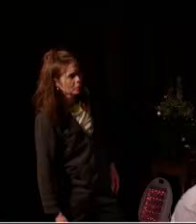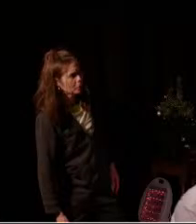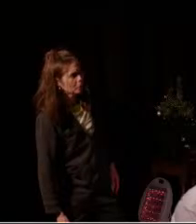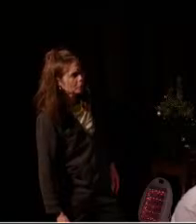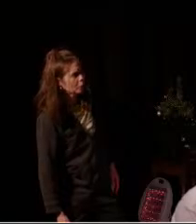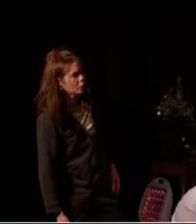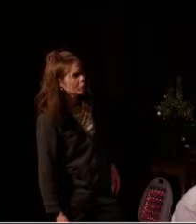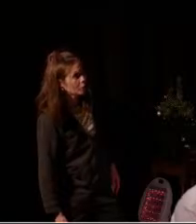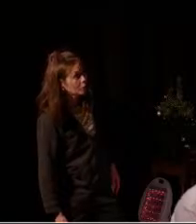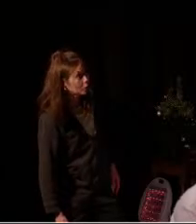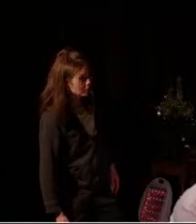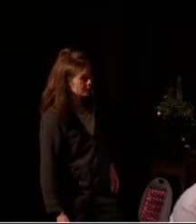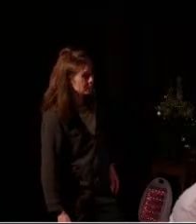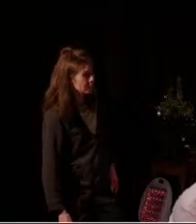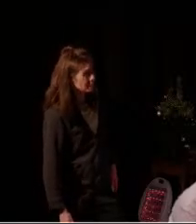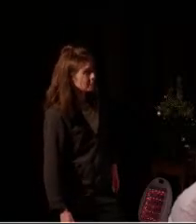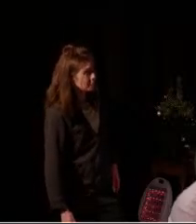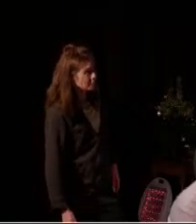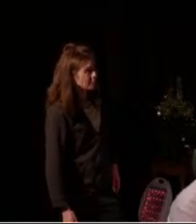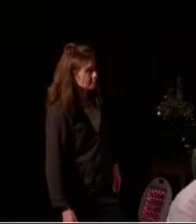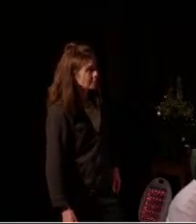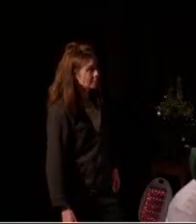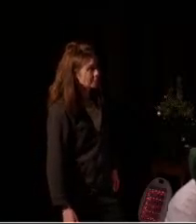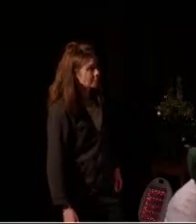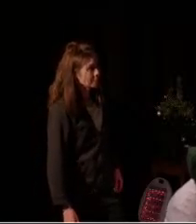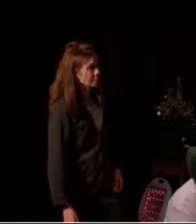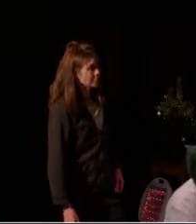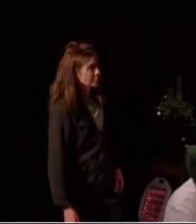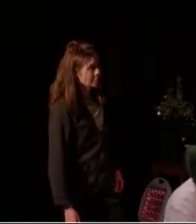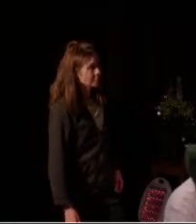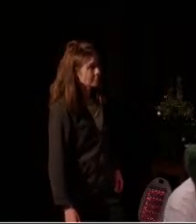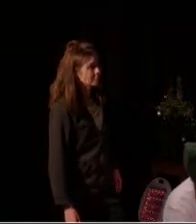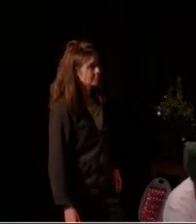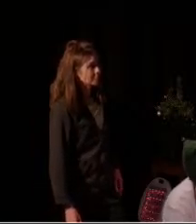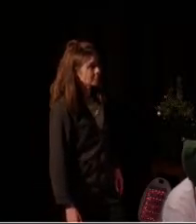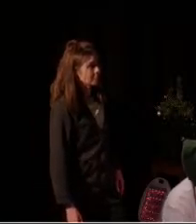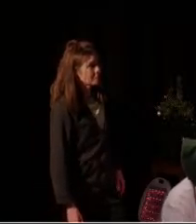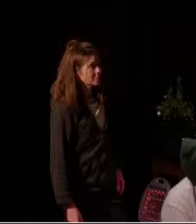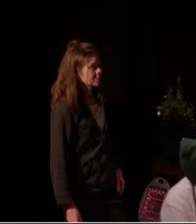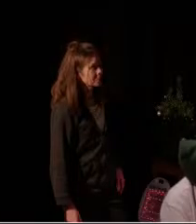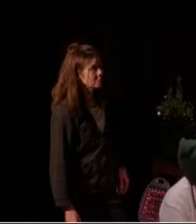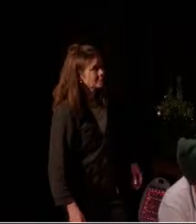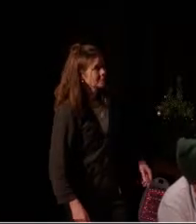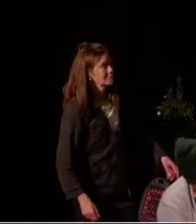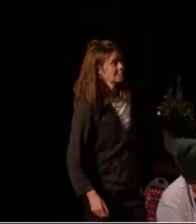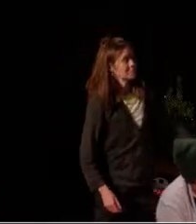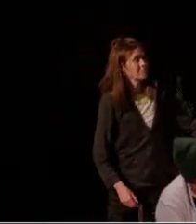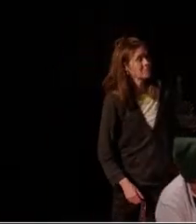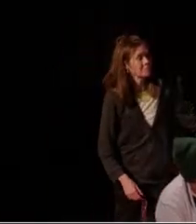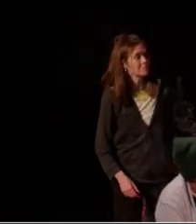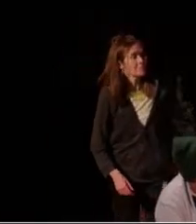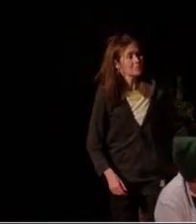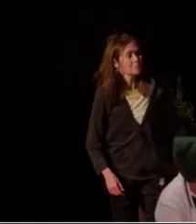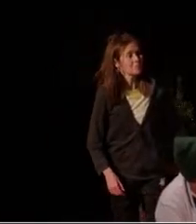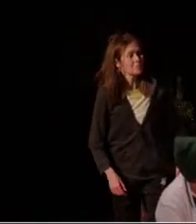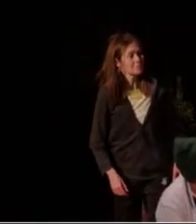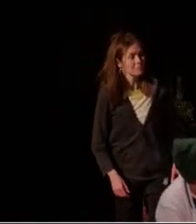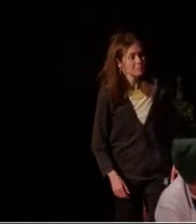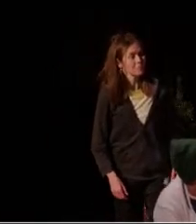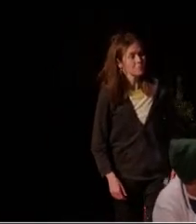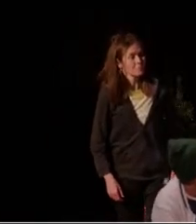thrown out, left to die alone with no father to own it, the fault of which